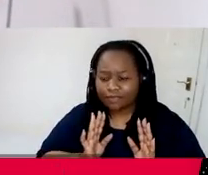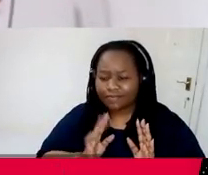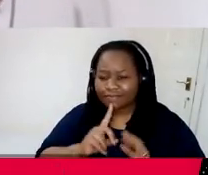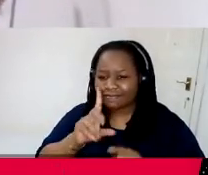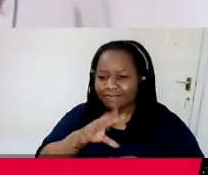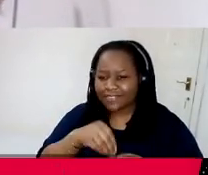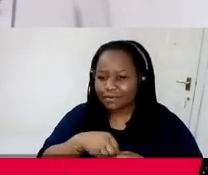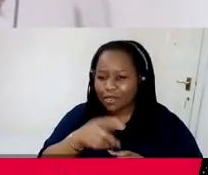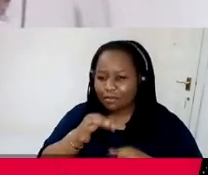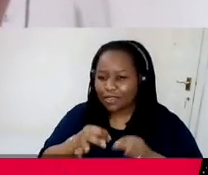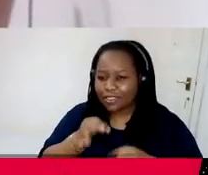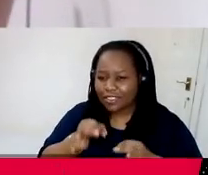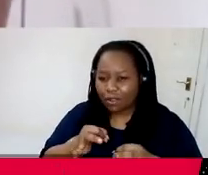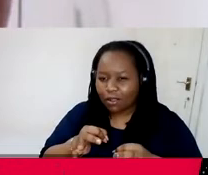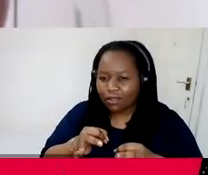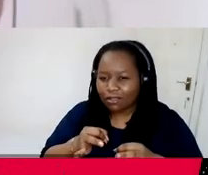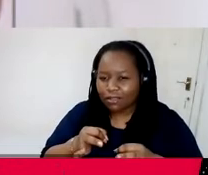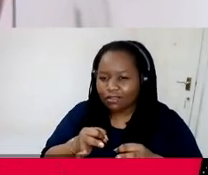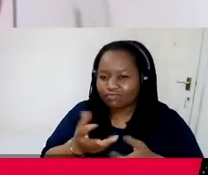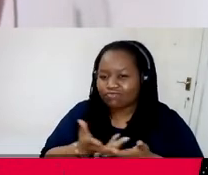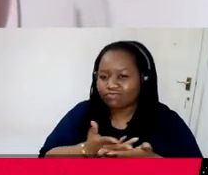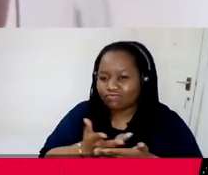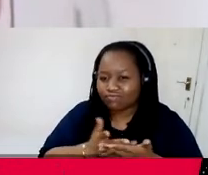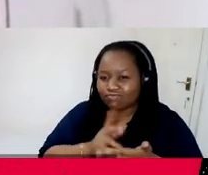using the provisions